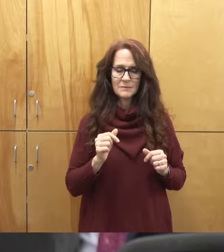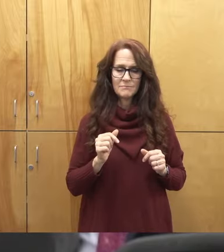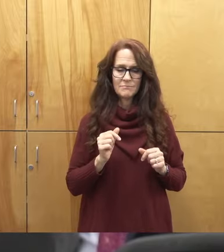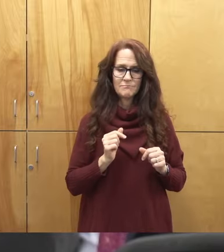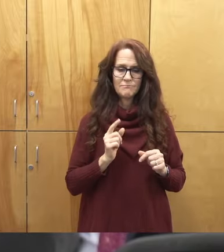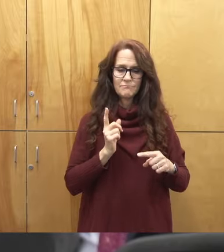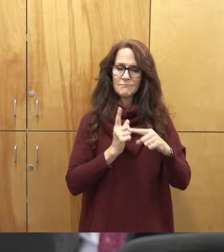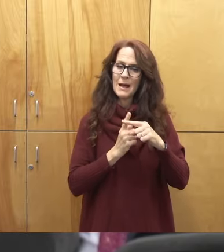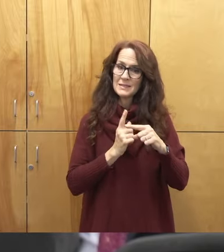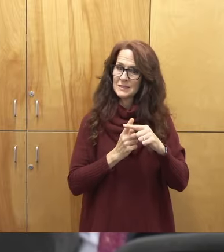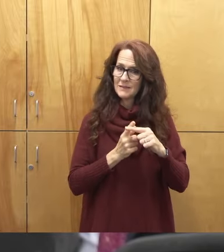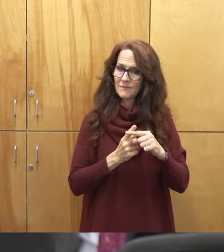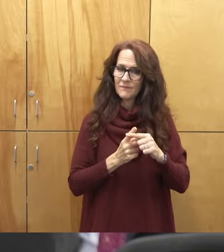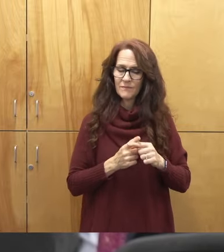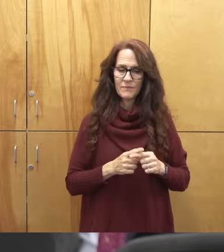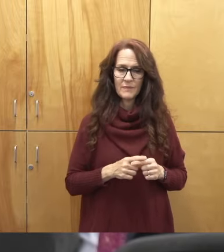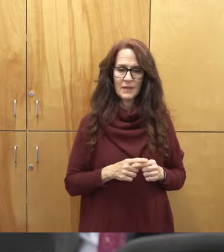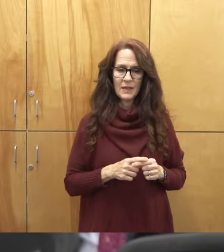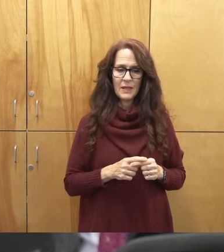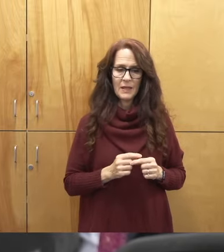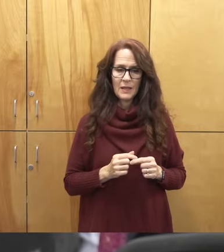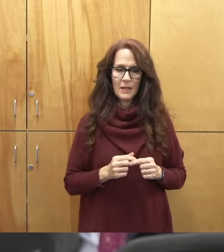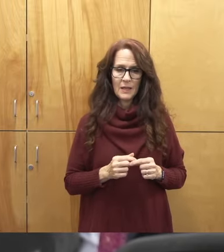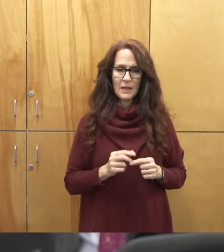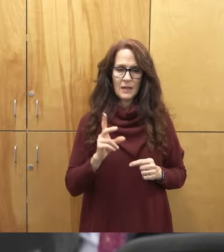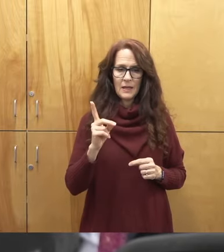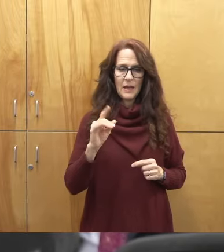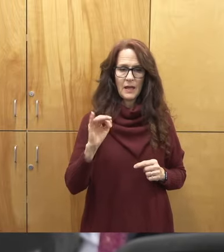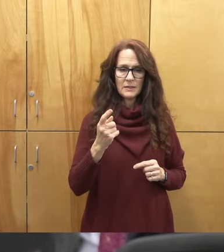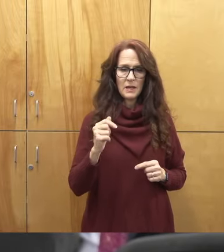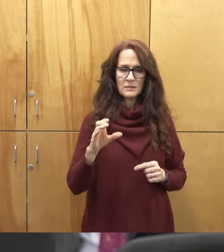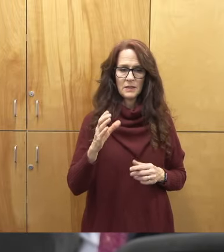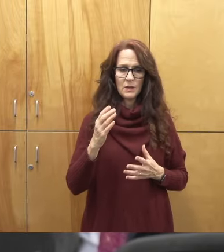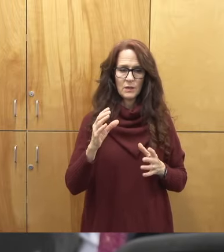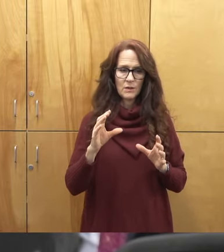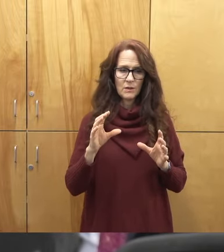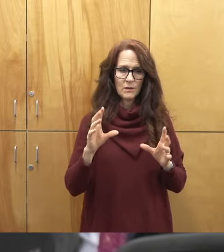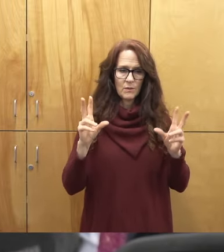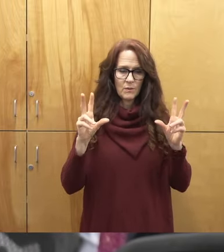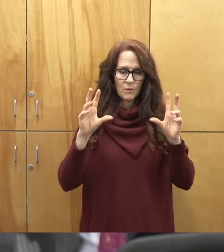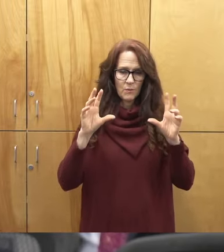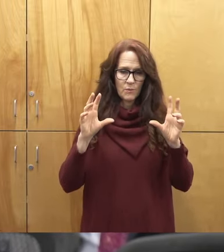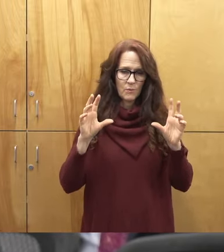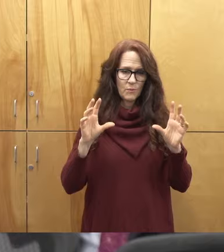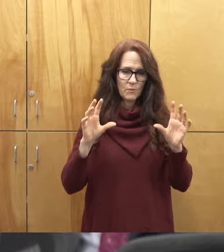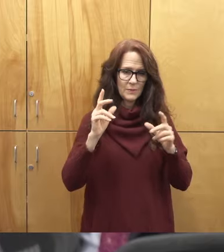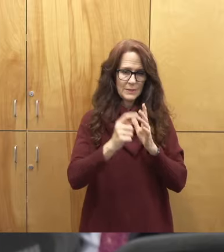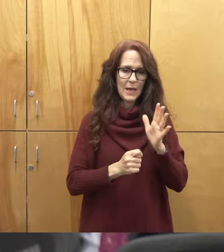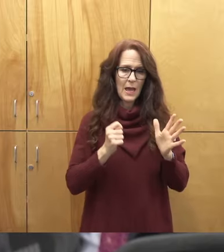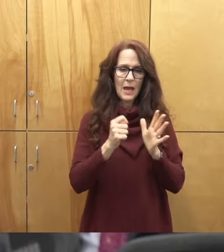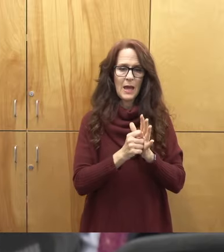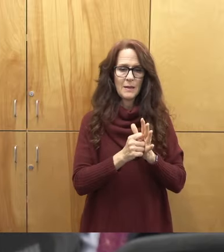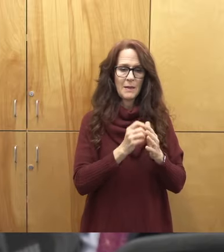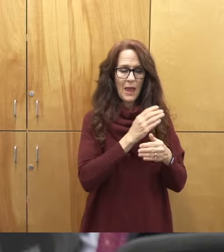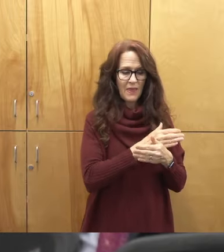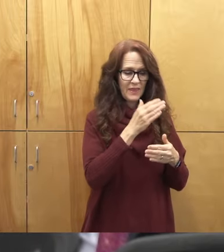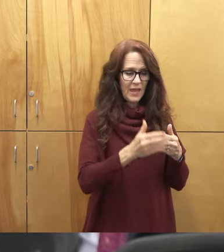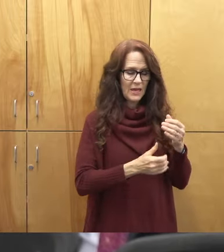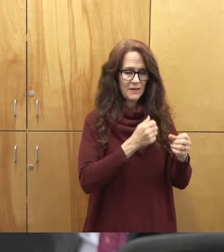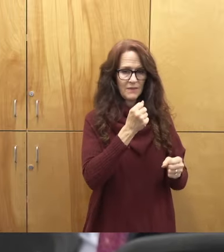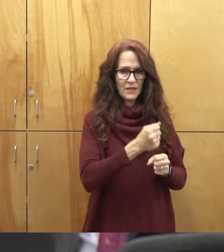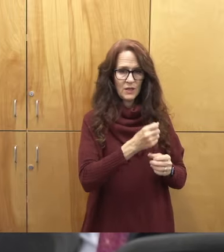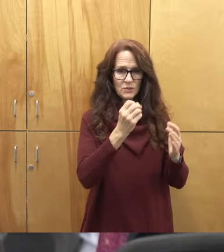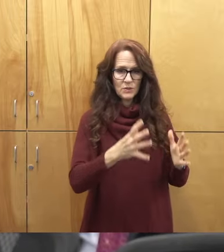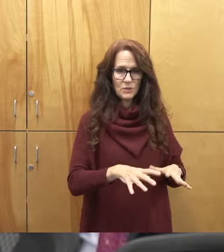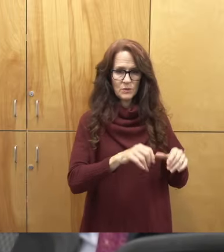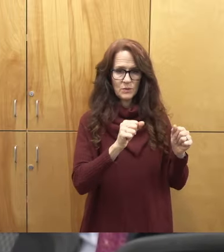to that diagnostic window last year compared to this year. So we're talking about last year at the end of the year, students